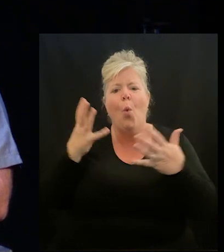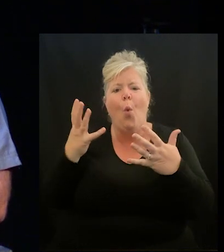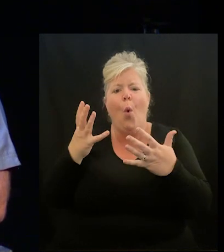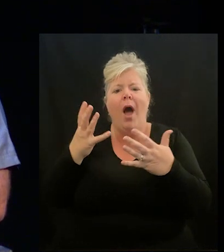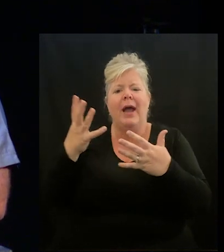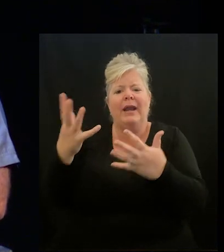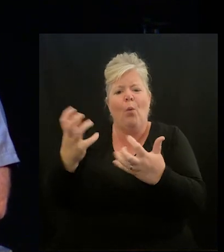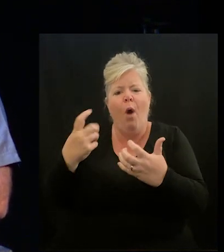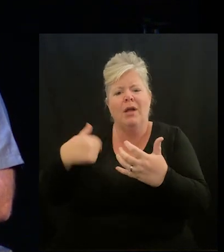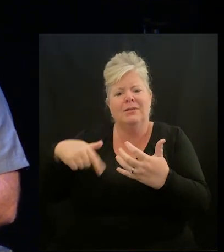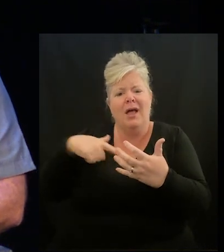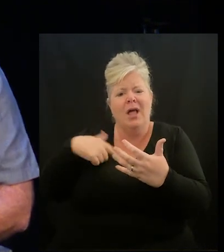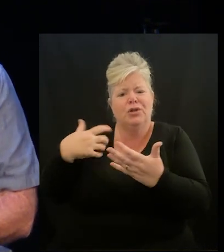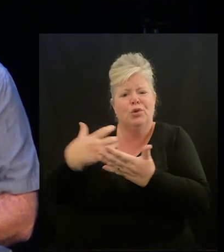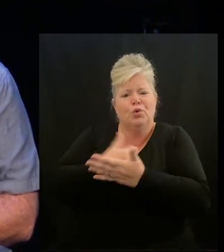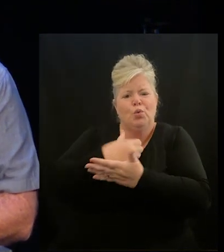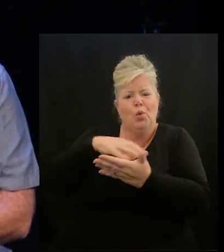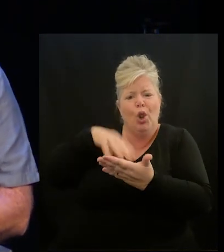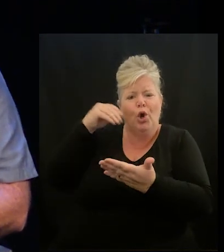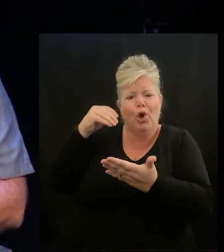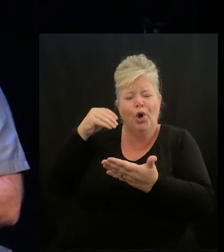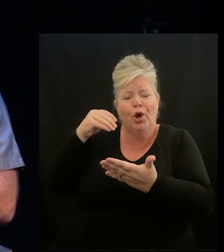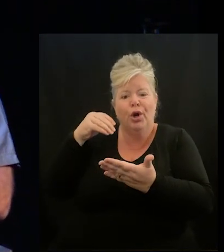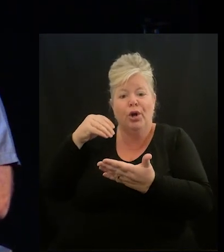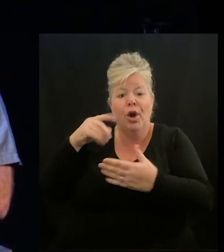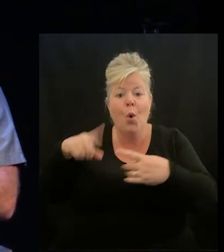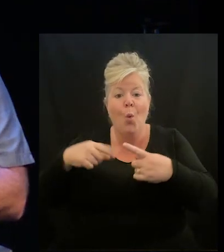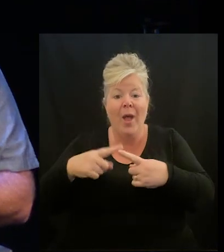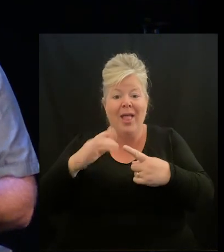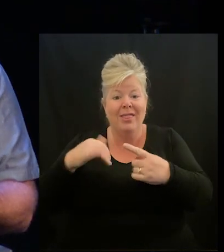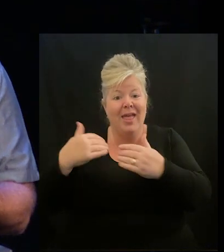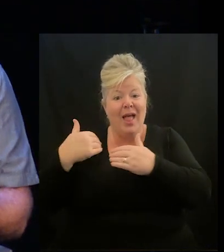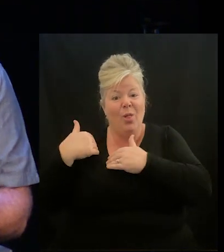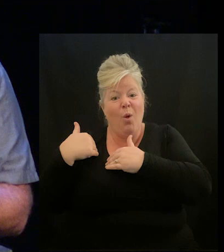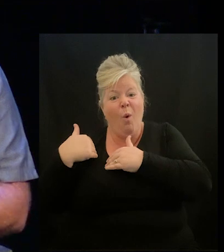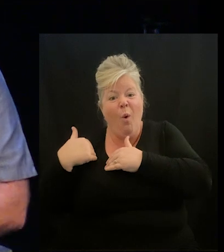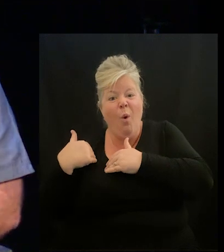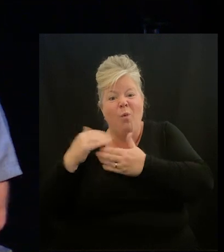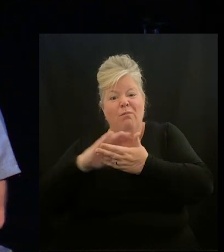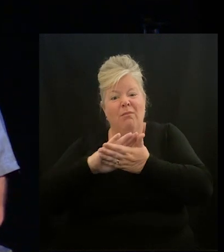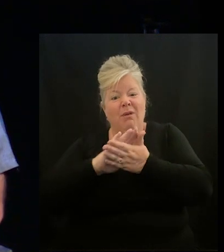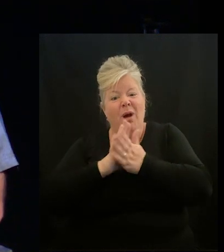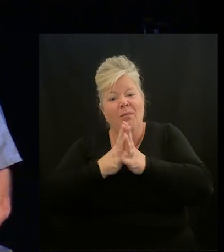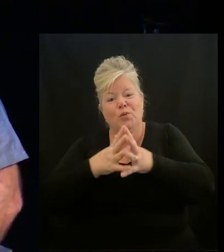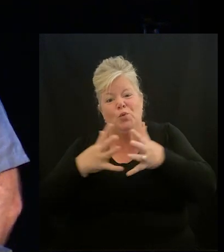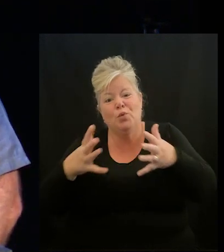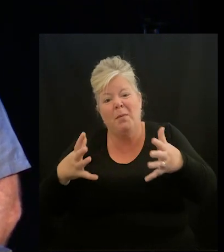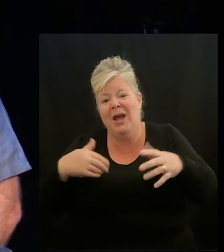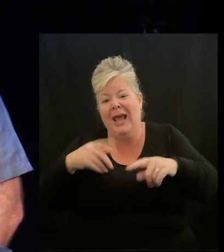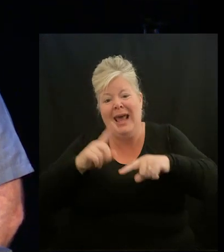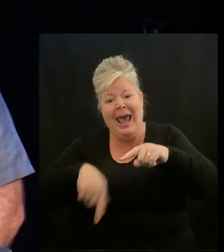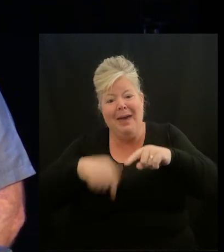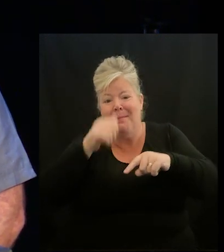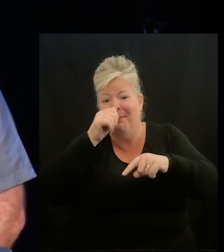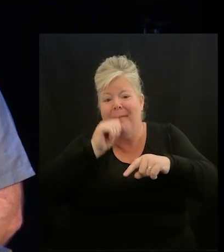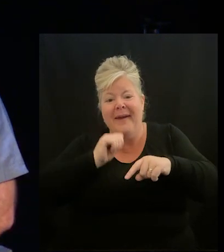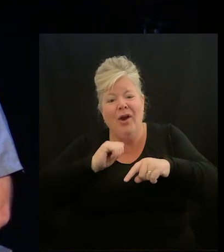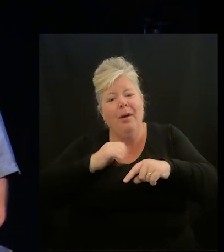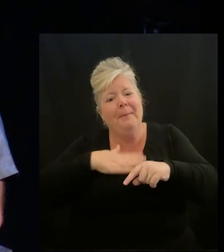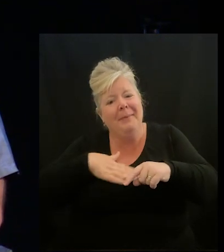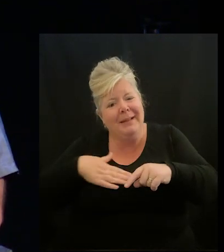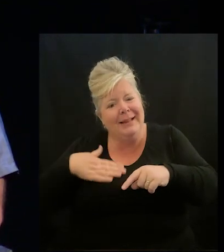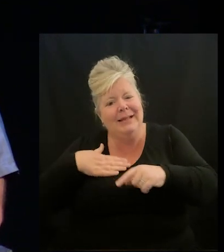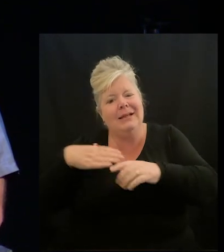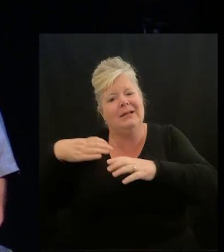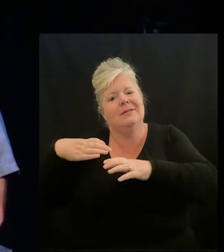this situation. And when the load gets to be too much to bear, let God bear the